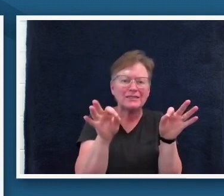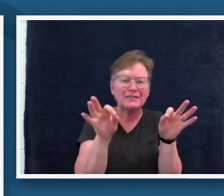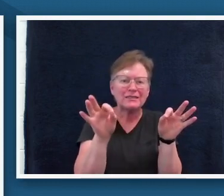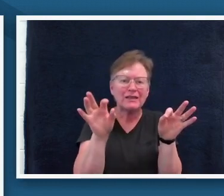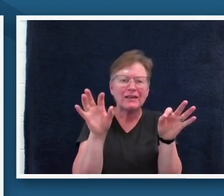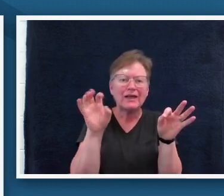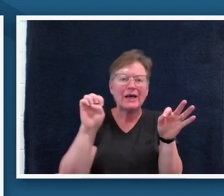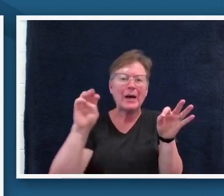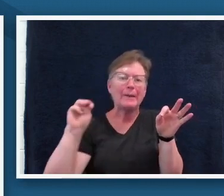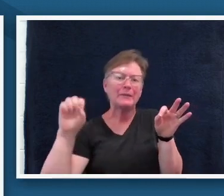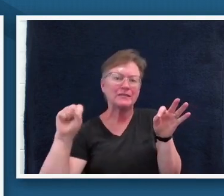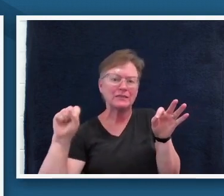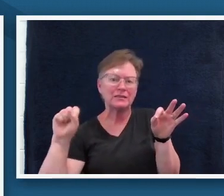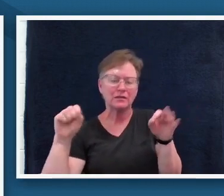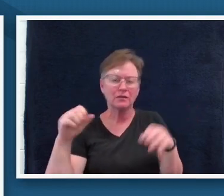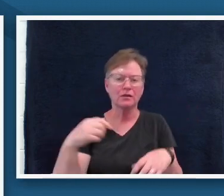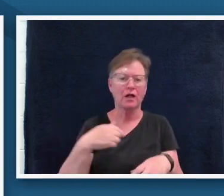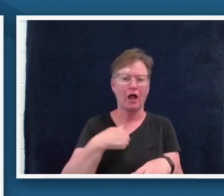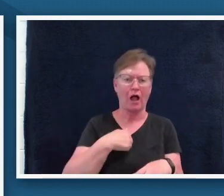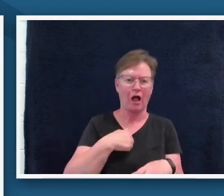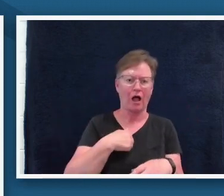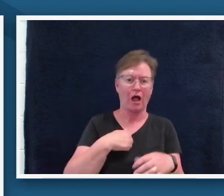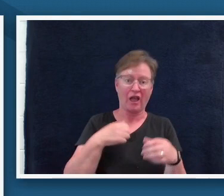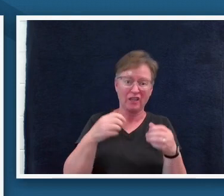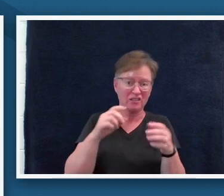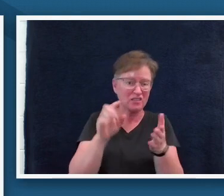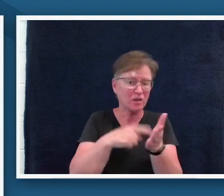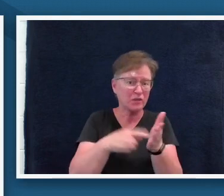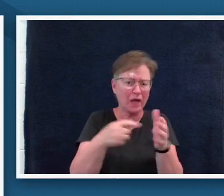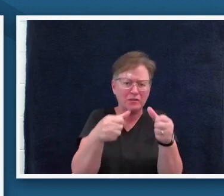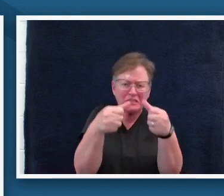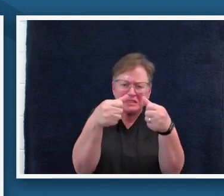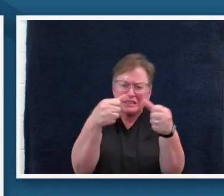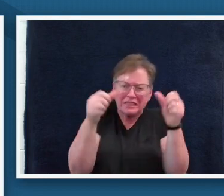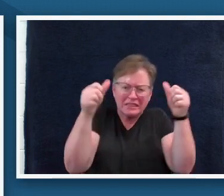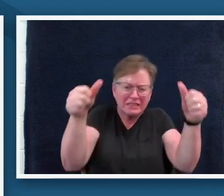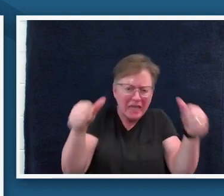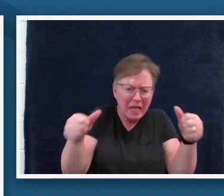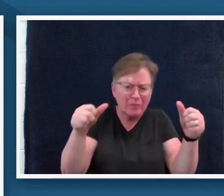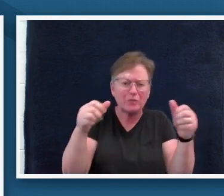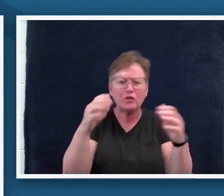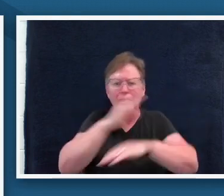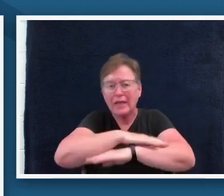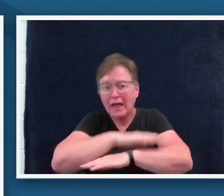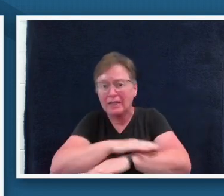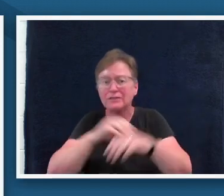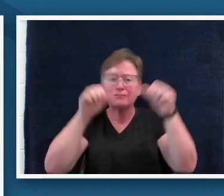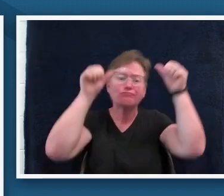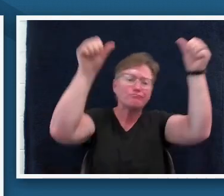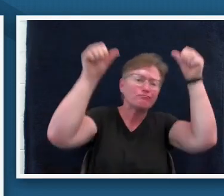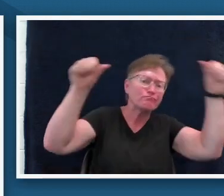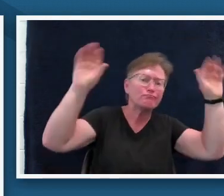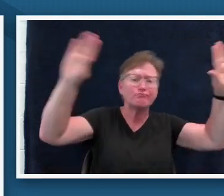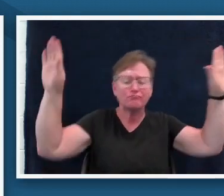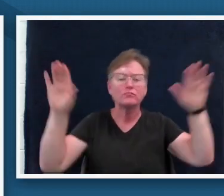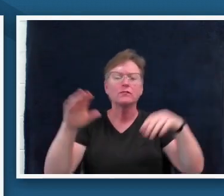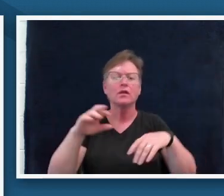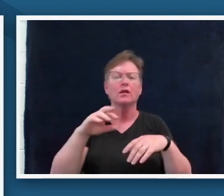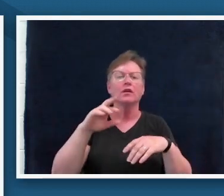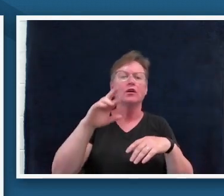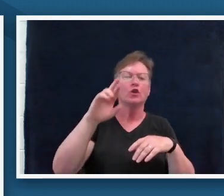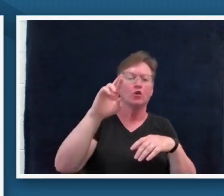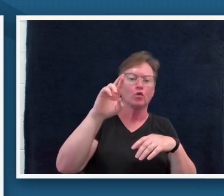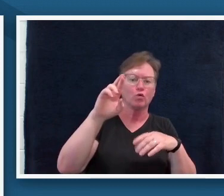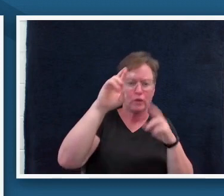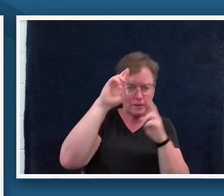do. I tape them to their desks and I have them on the wall for constant reference, but they're sentence stems for respectfully agreeing,